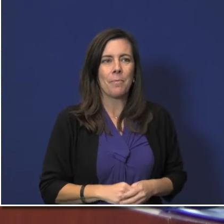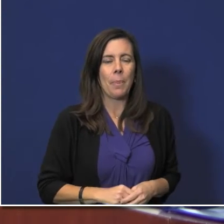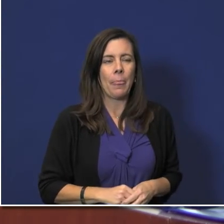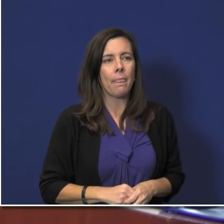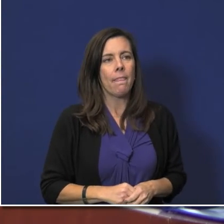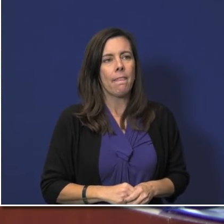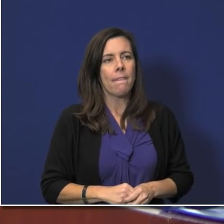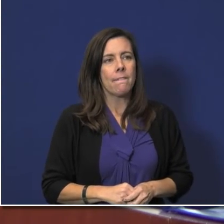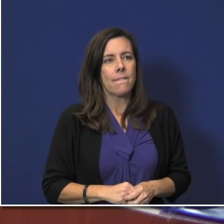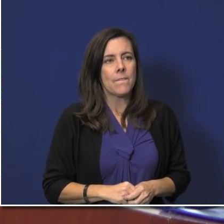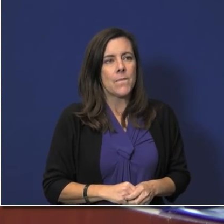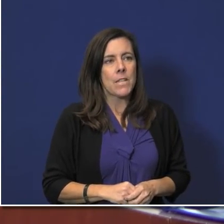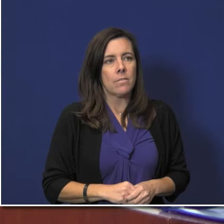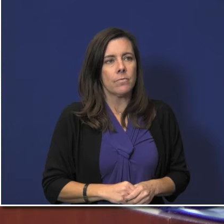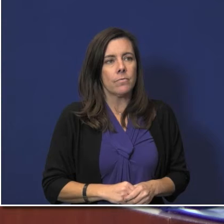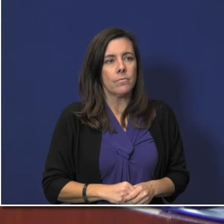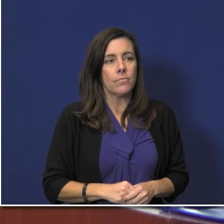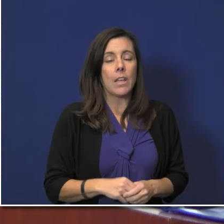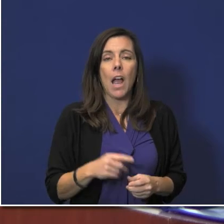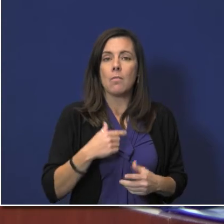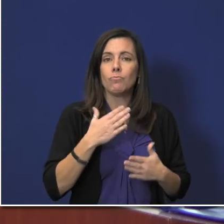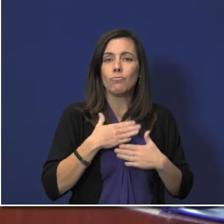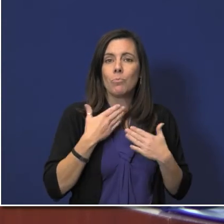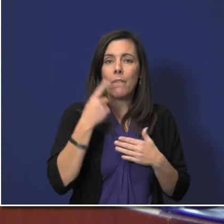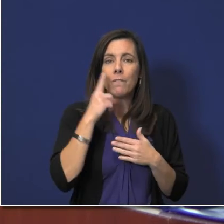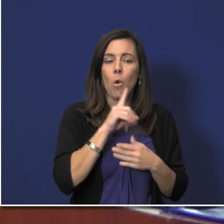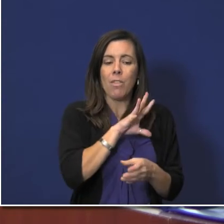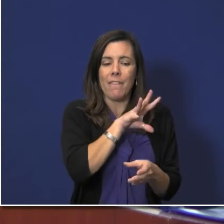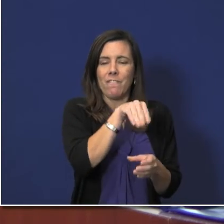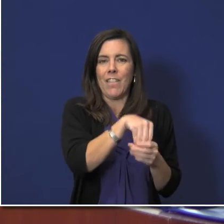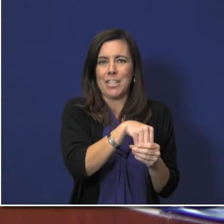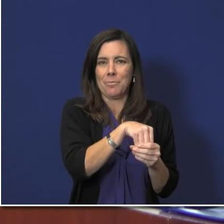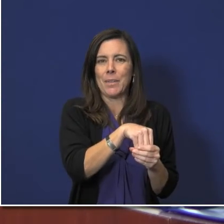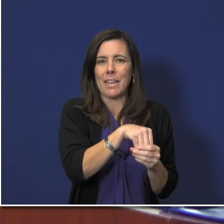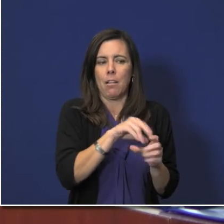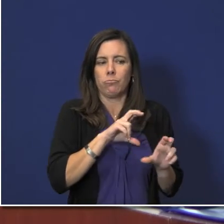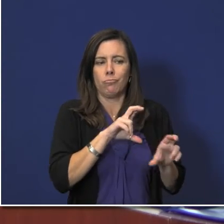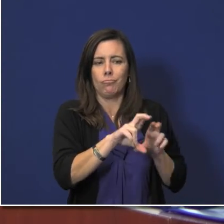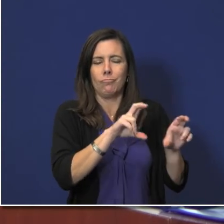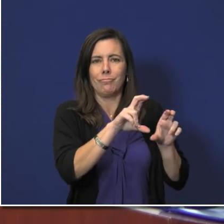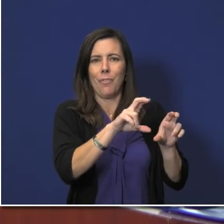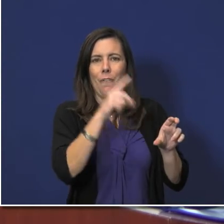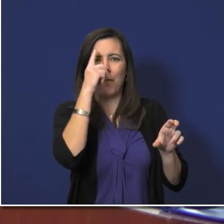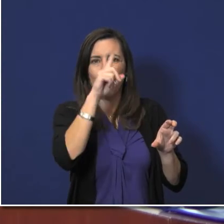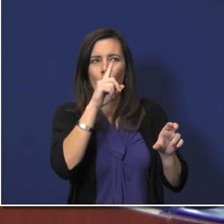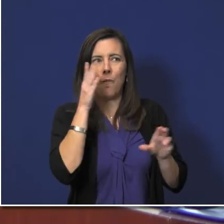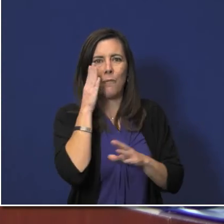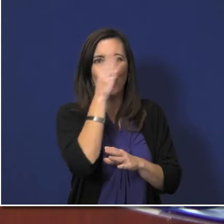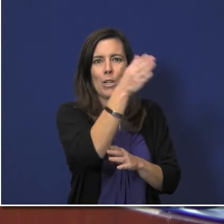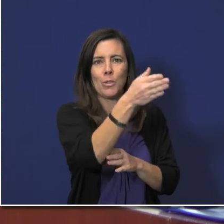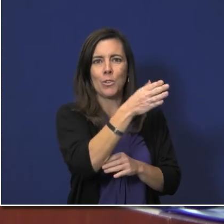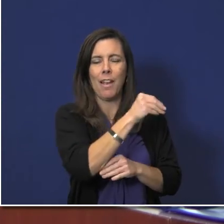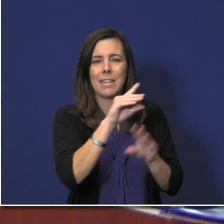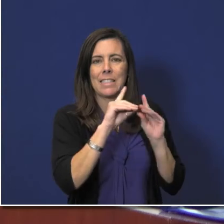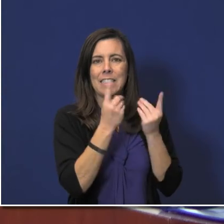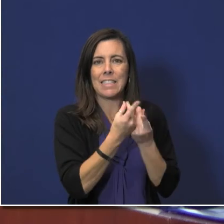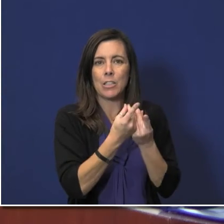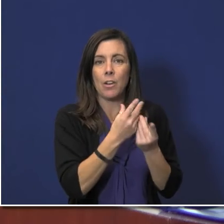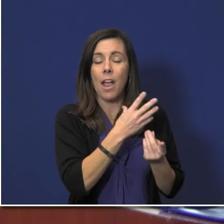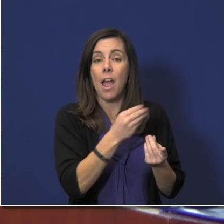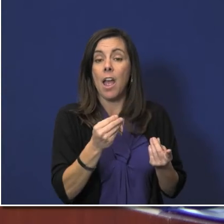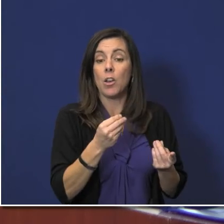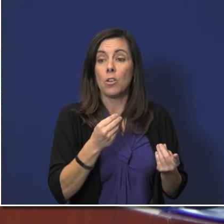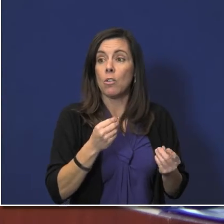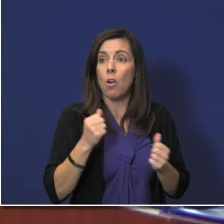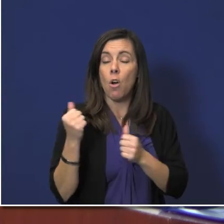I'm grateful for the investment in the future of our district, and I'm grateful for the voters of our community who overwhelmingly voted to